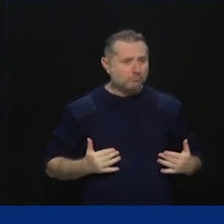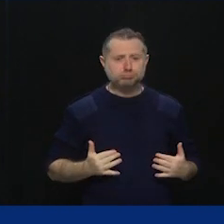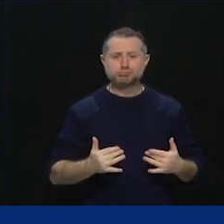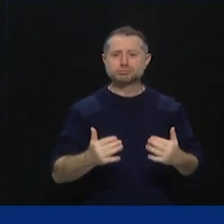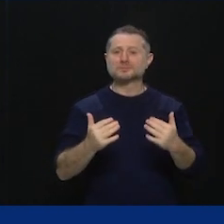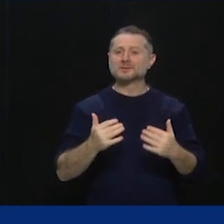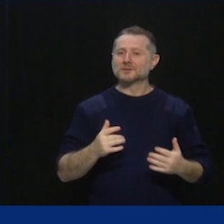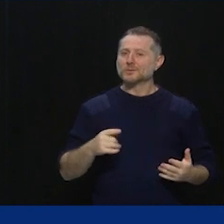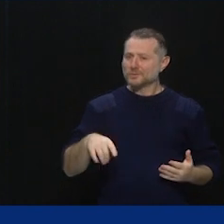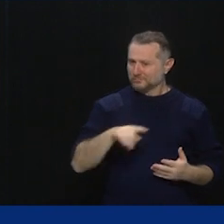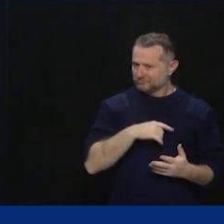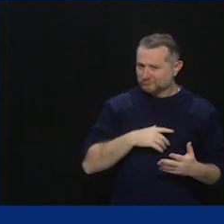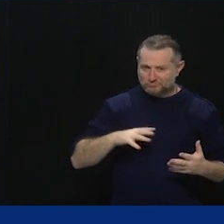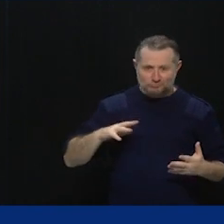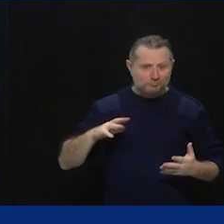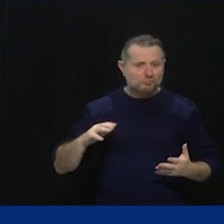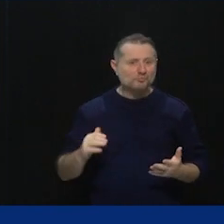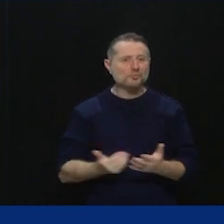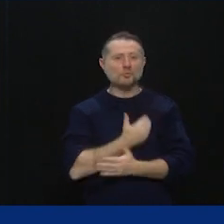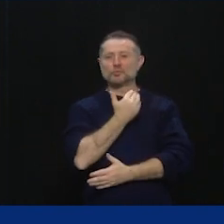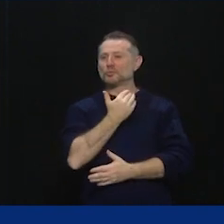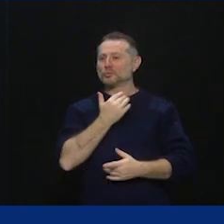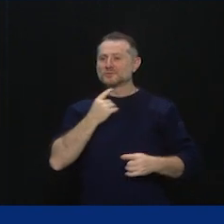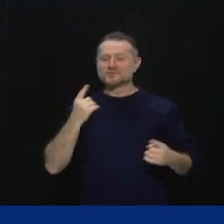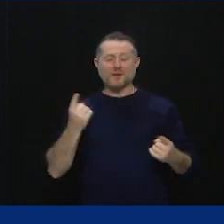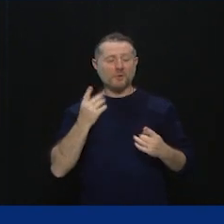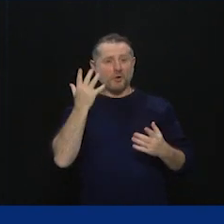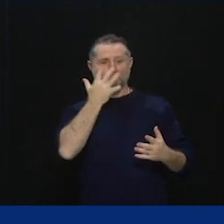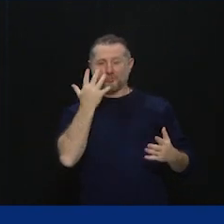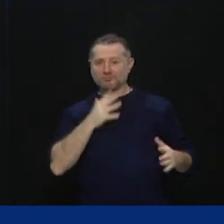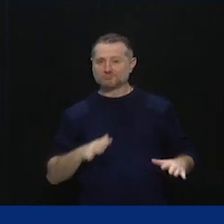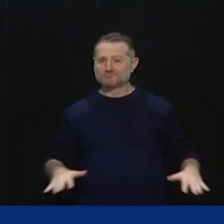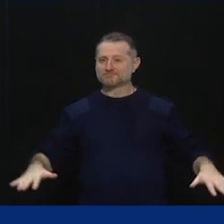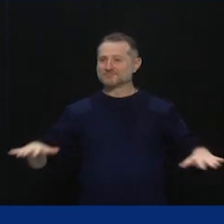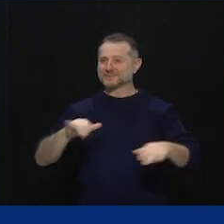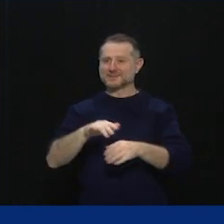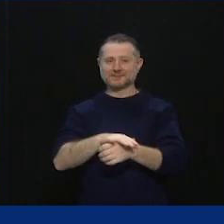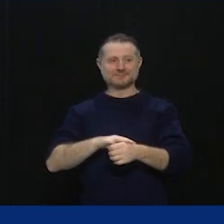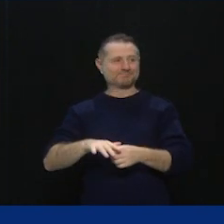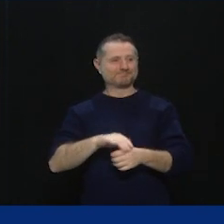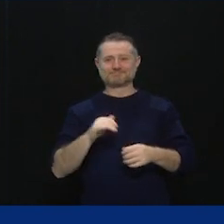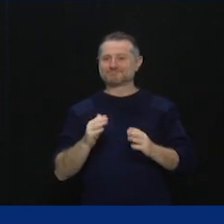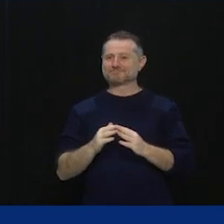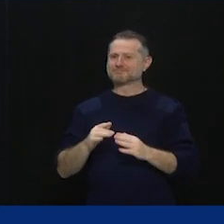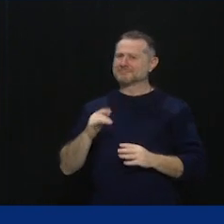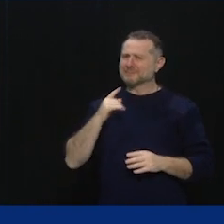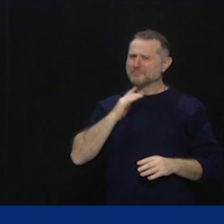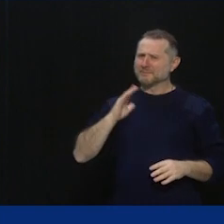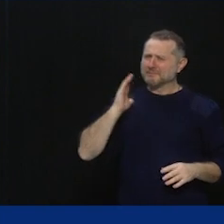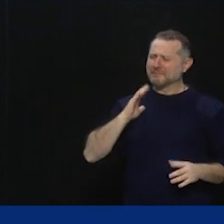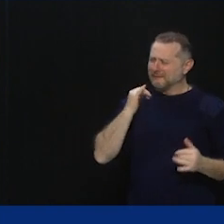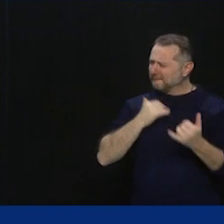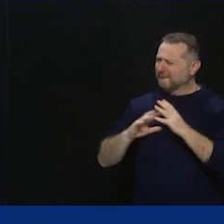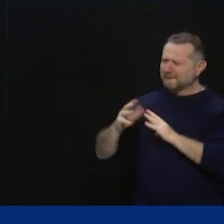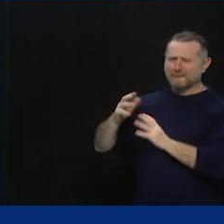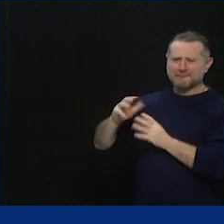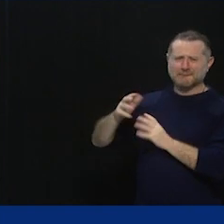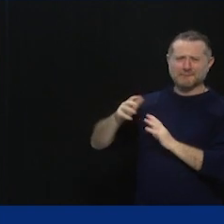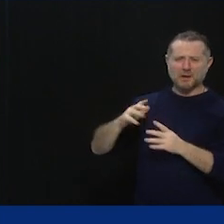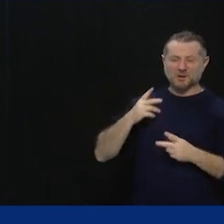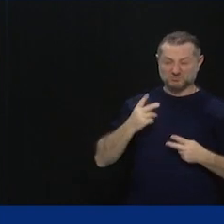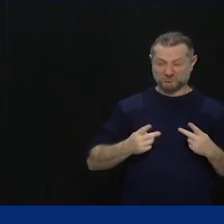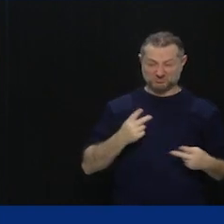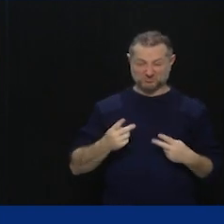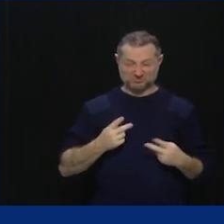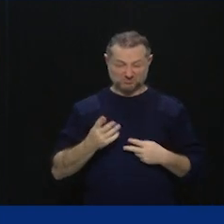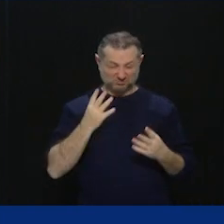renew the face of this island. We've seen the mistakes of the past because we've lived them. Now we say,